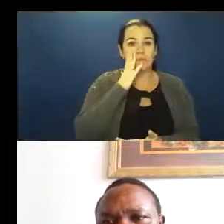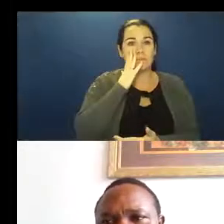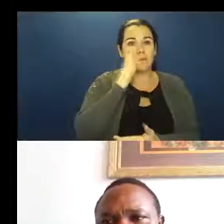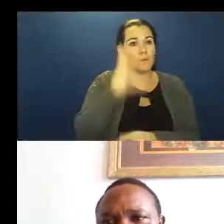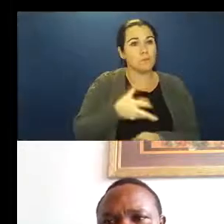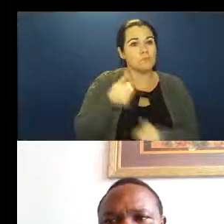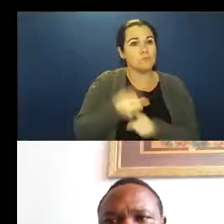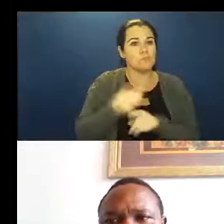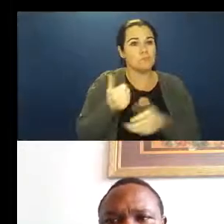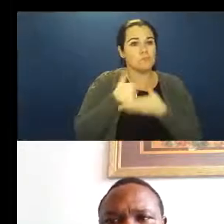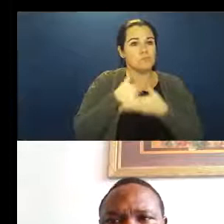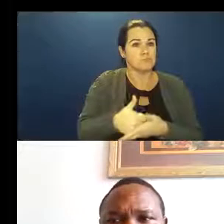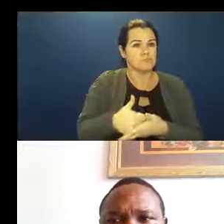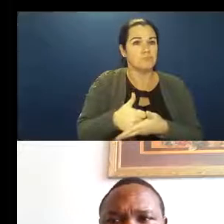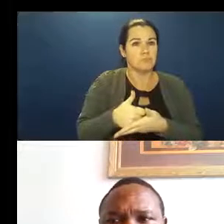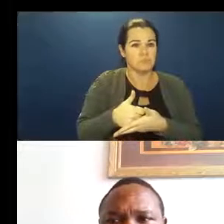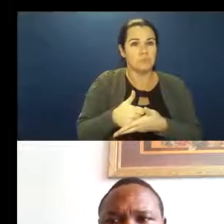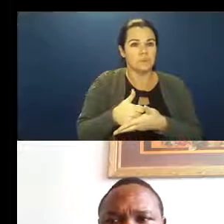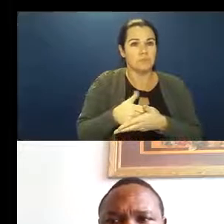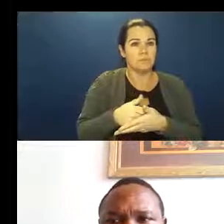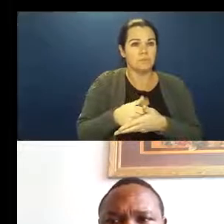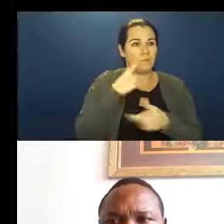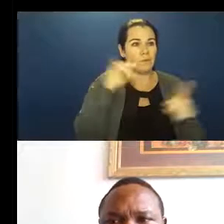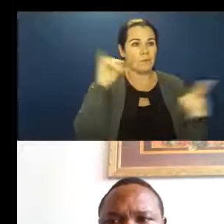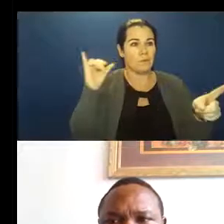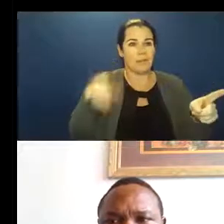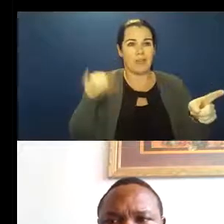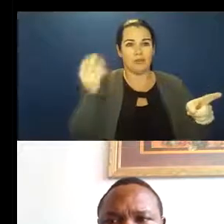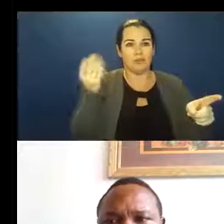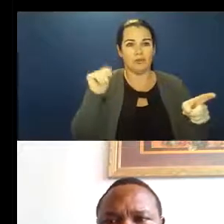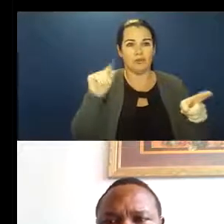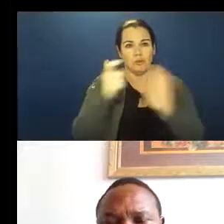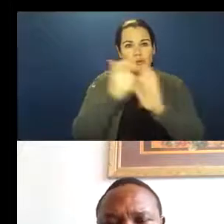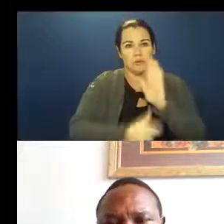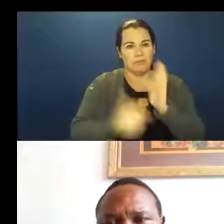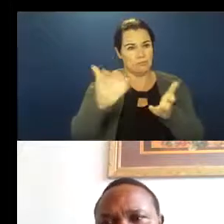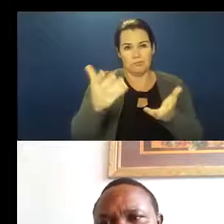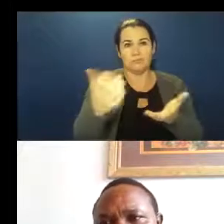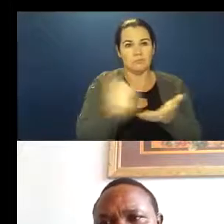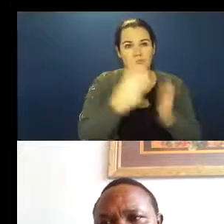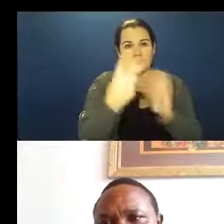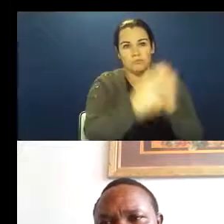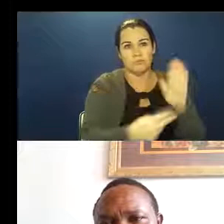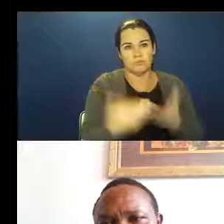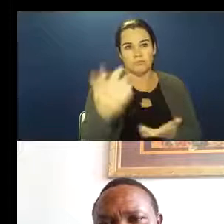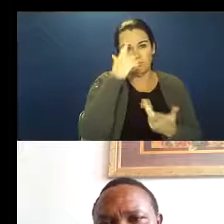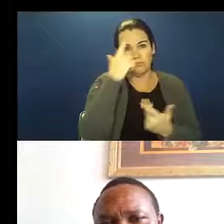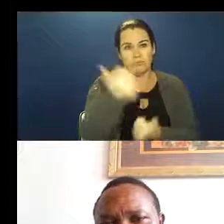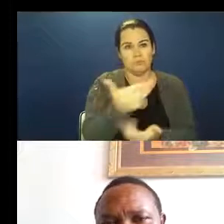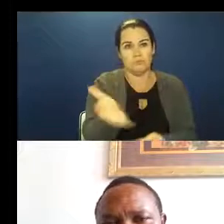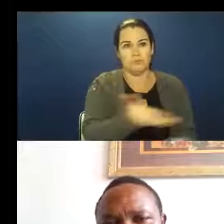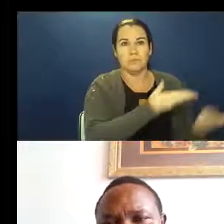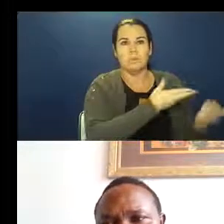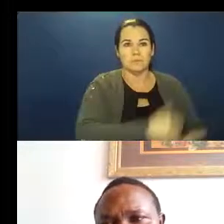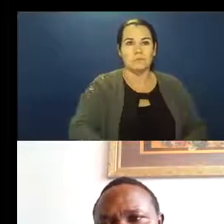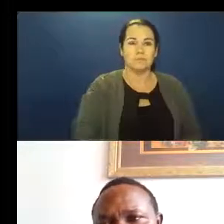impactful within that particular journal. So you feel free to go to our RRTC website